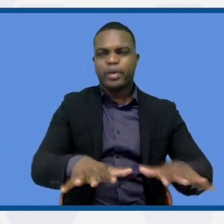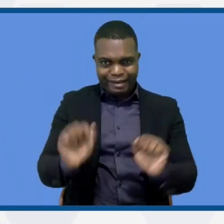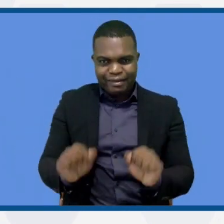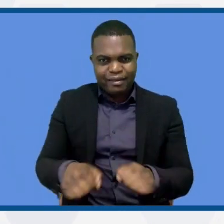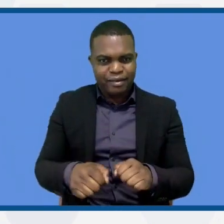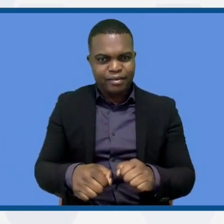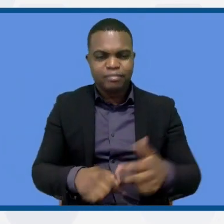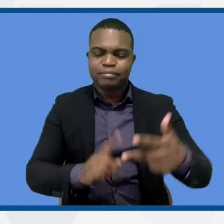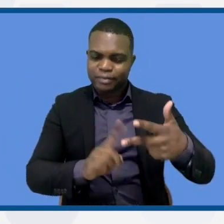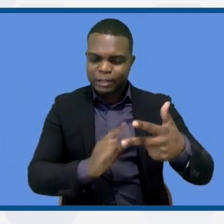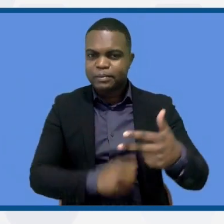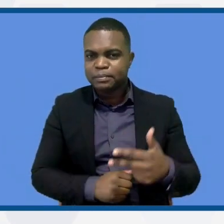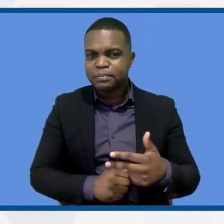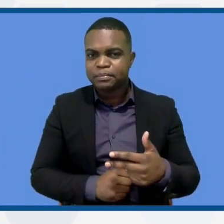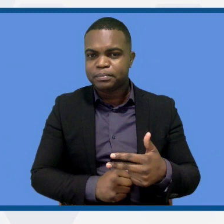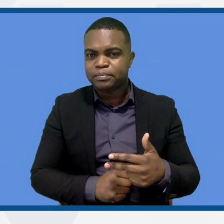in infrastructure.